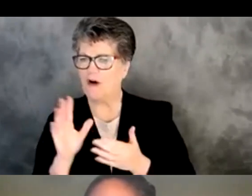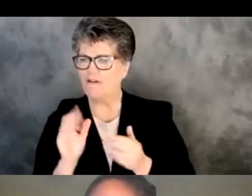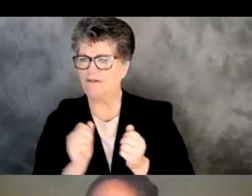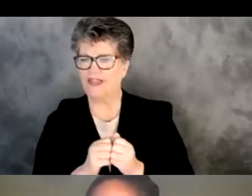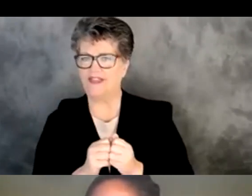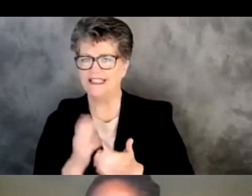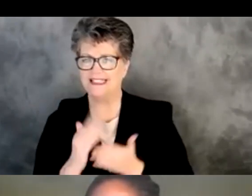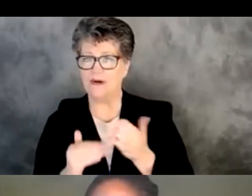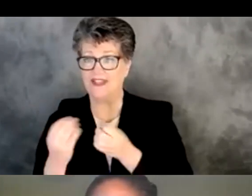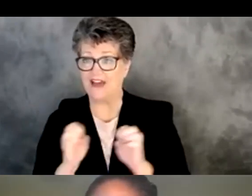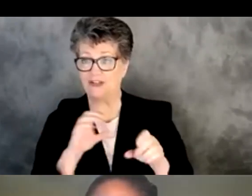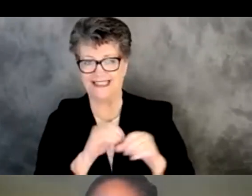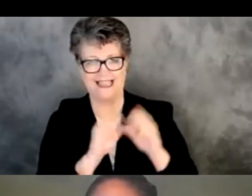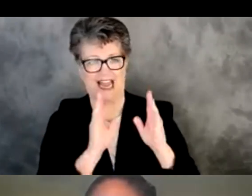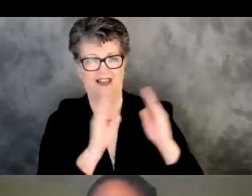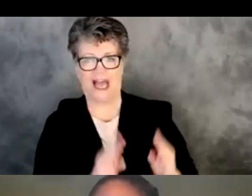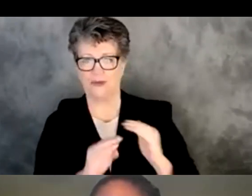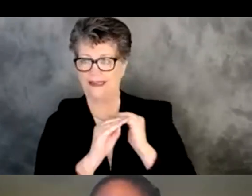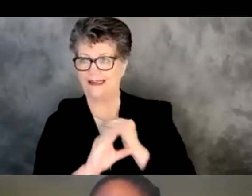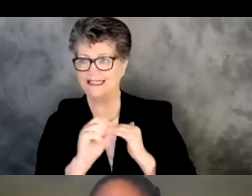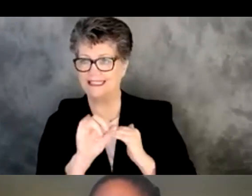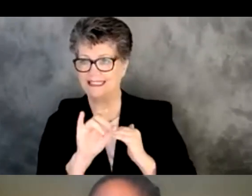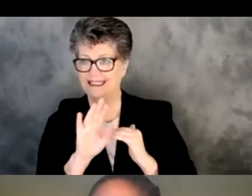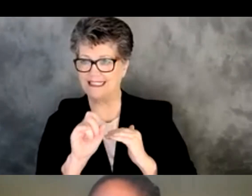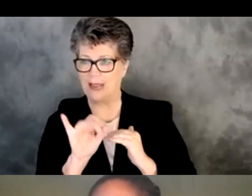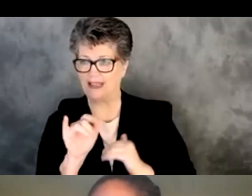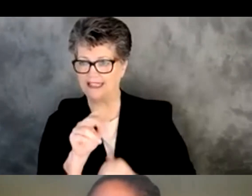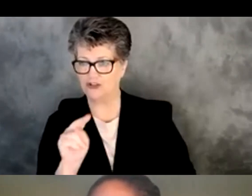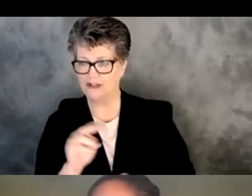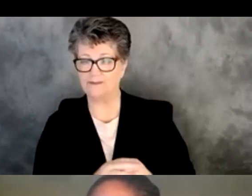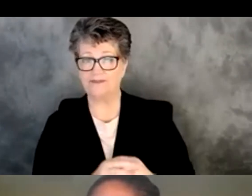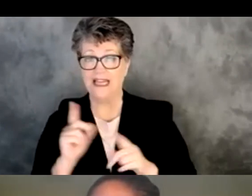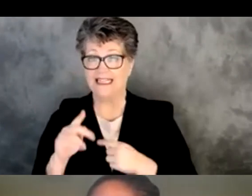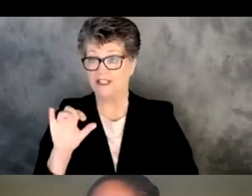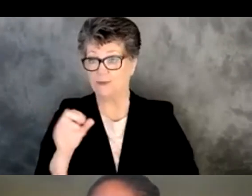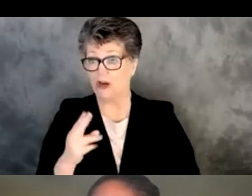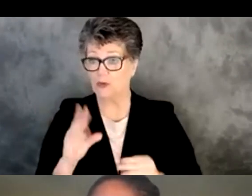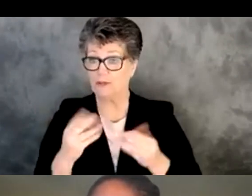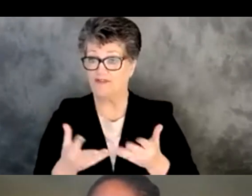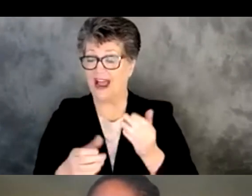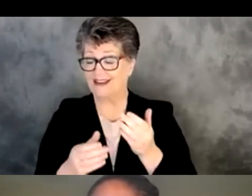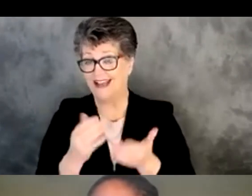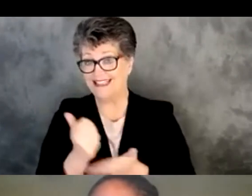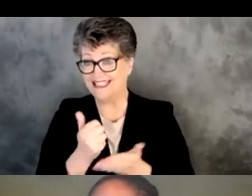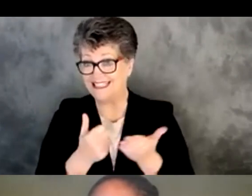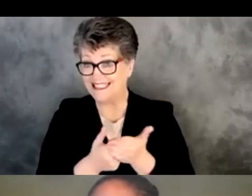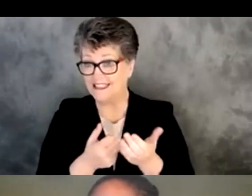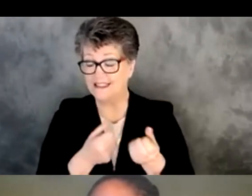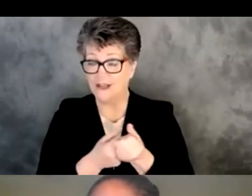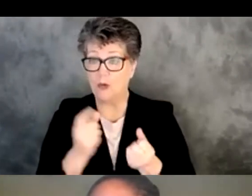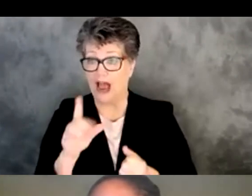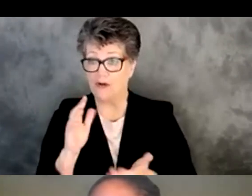of the efforts within our housing and stabilization is that since March, the state has been able to provide assistance to more than 100,000 households